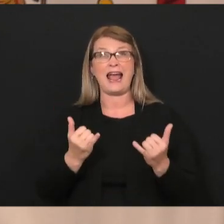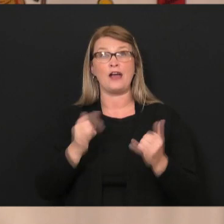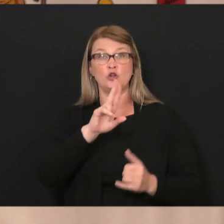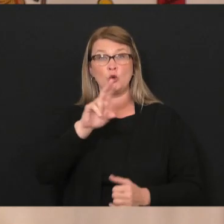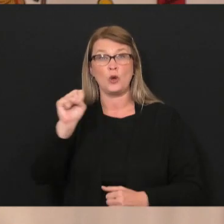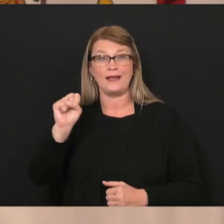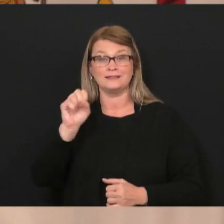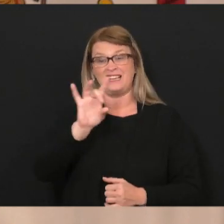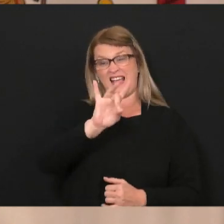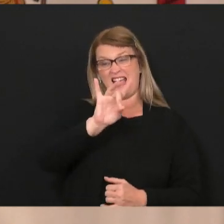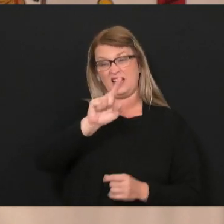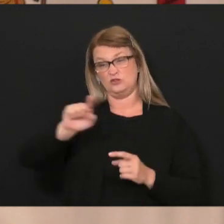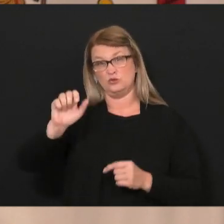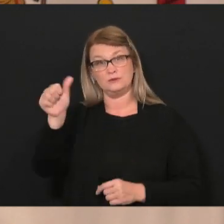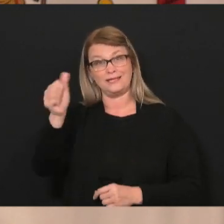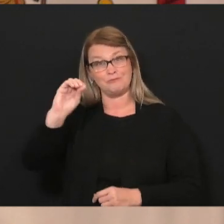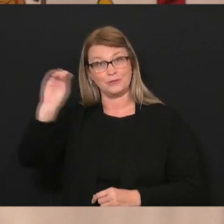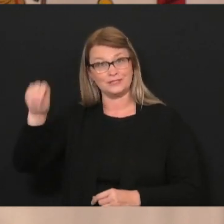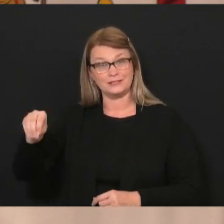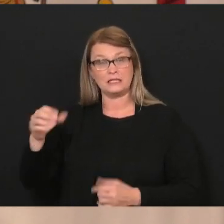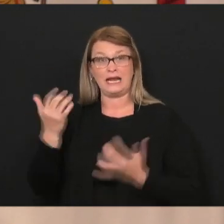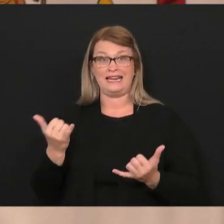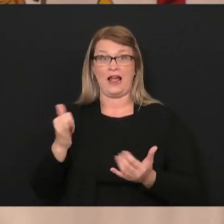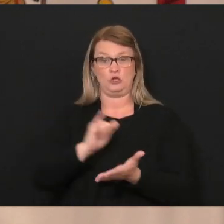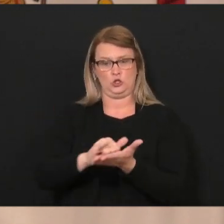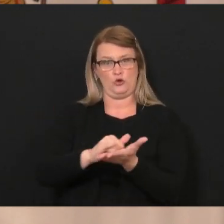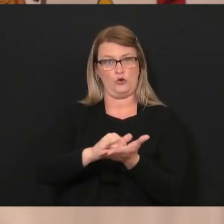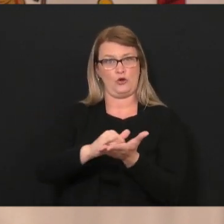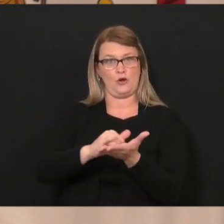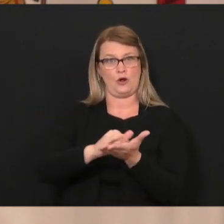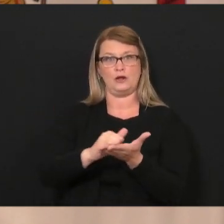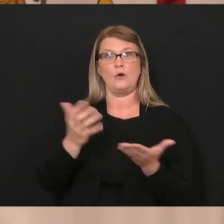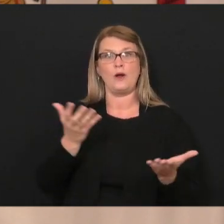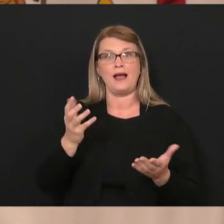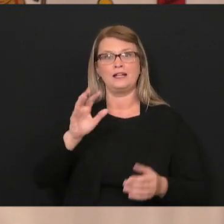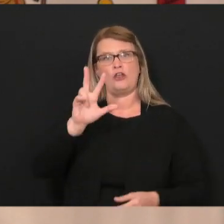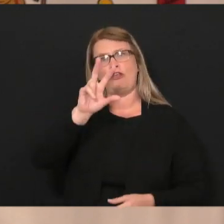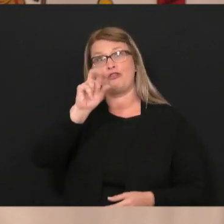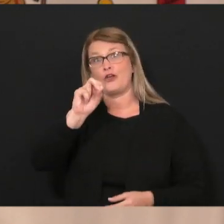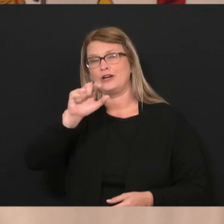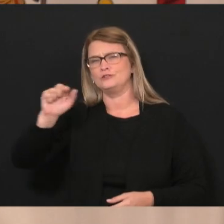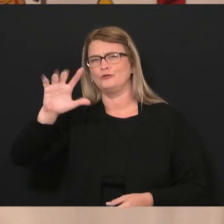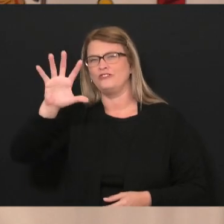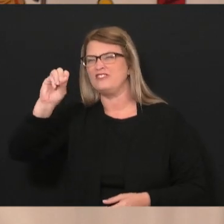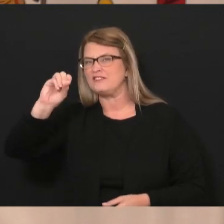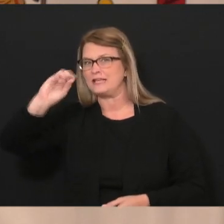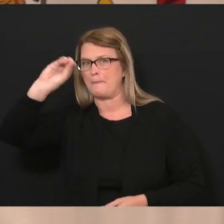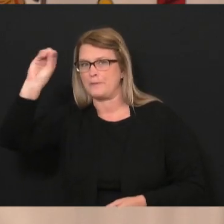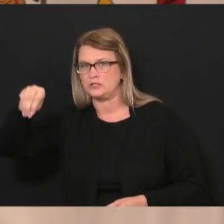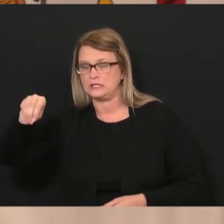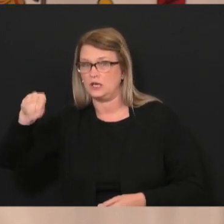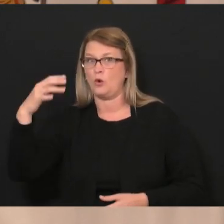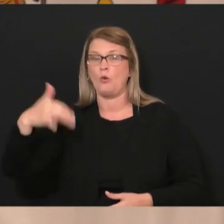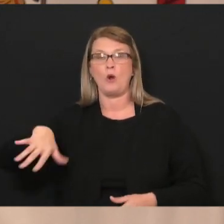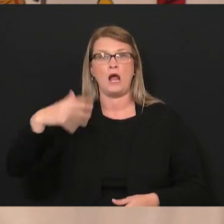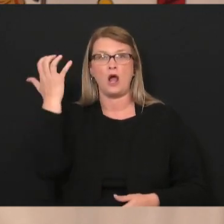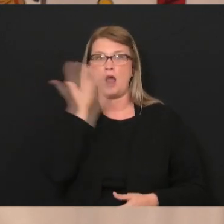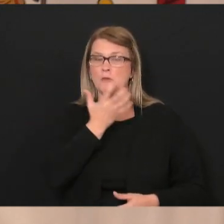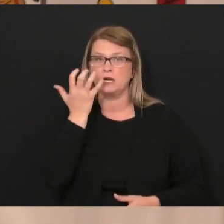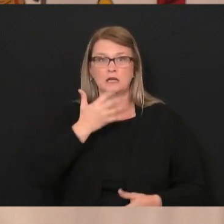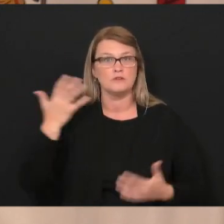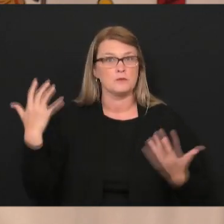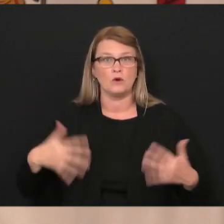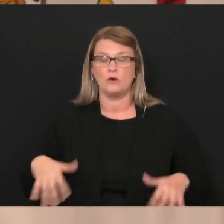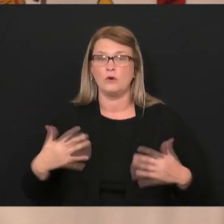to 10%. And New York City is trending at 30 to 50%. It's unbelievable.